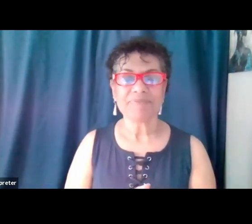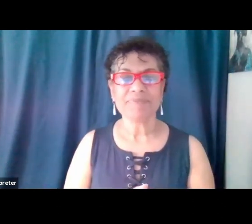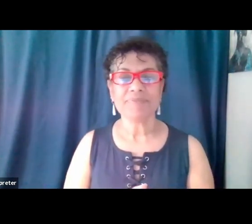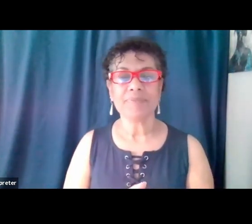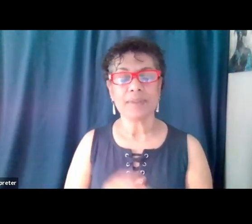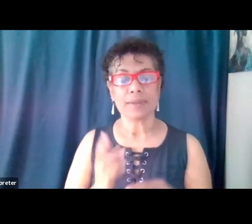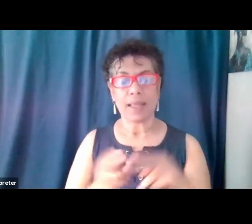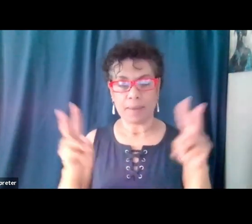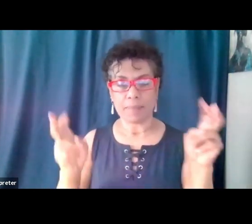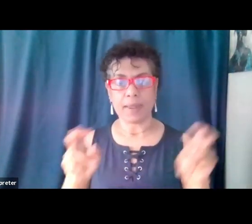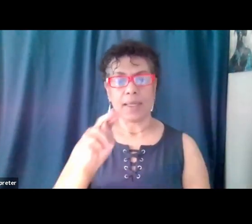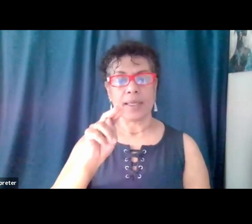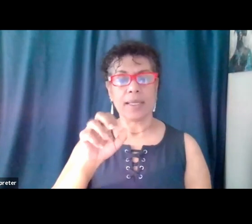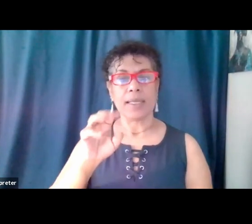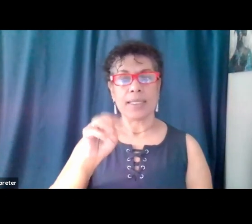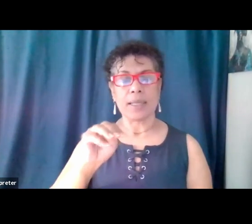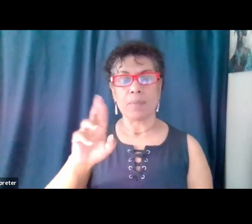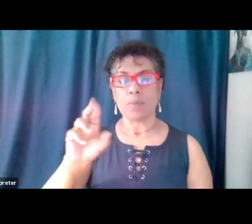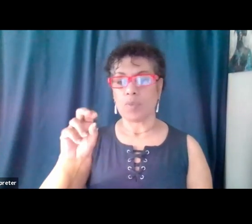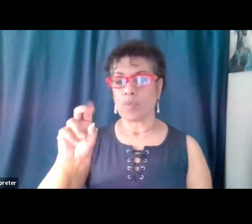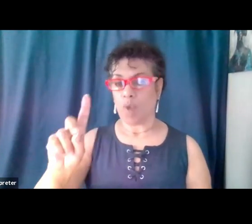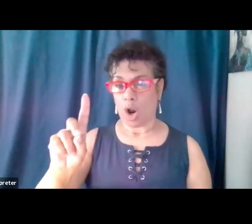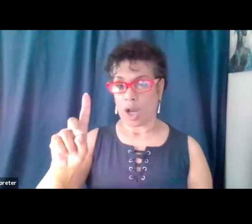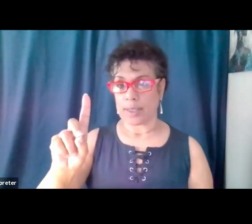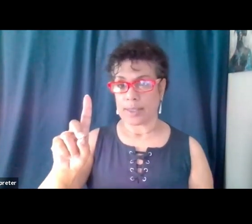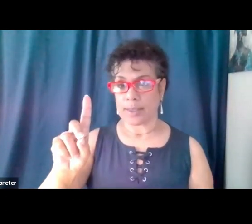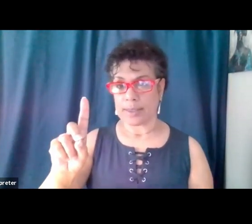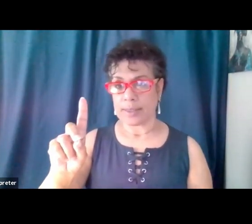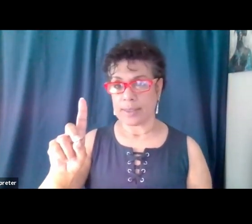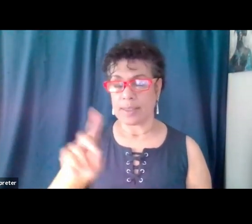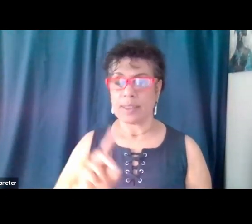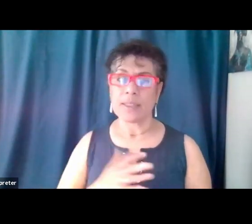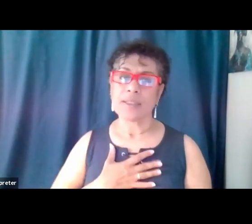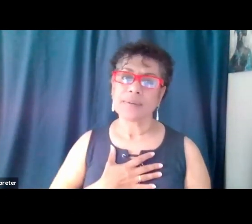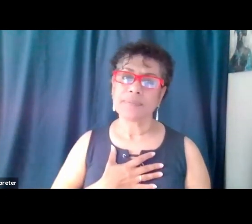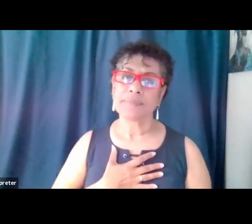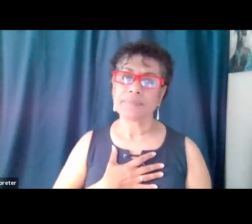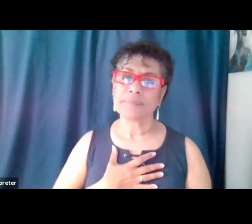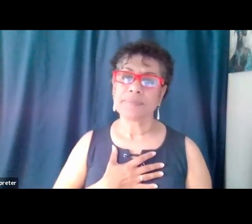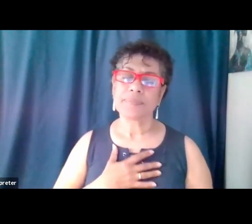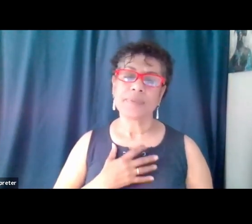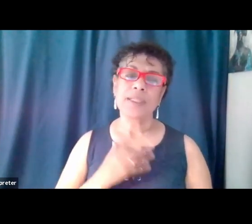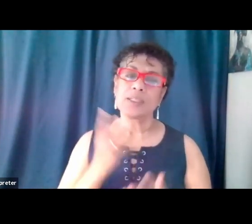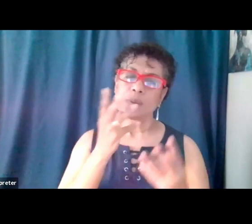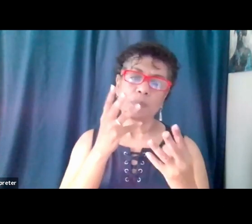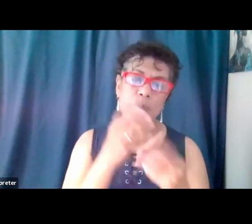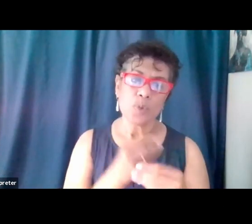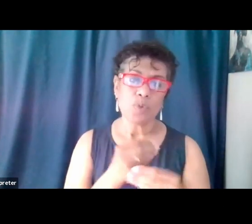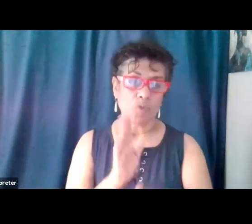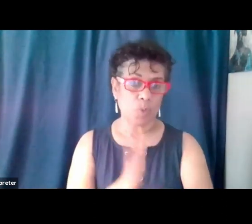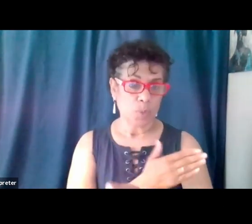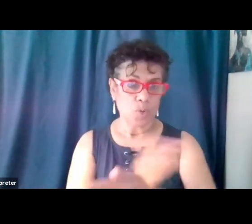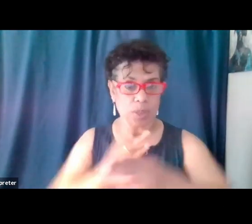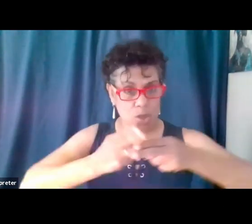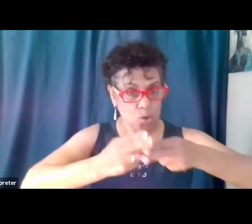titled Nimrod, and I just think it's really a perfect brief piece of music that provides us